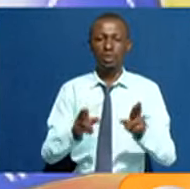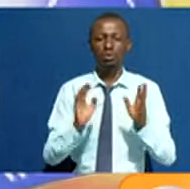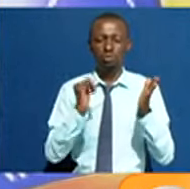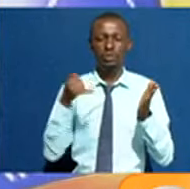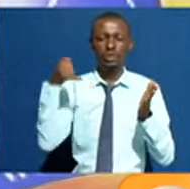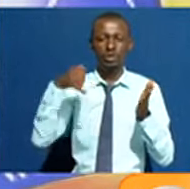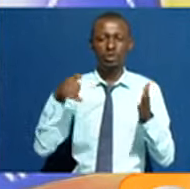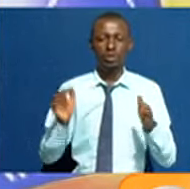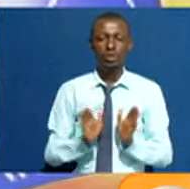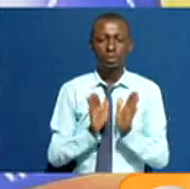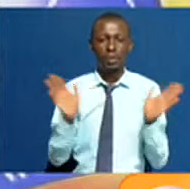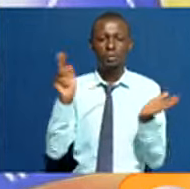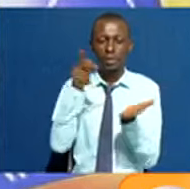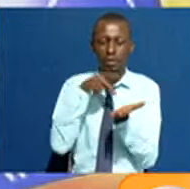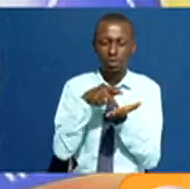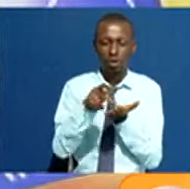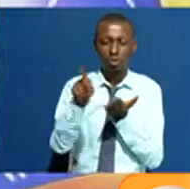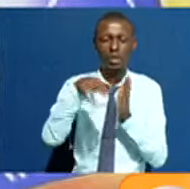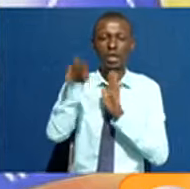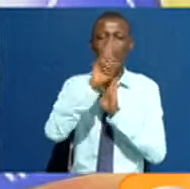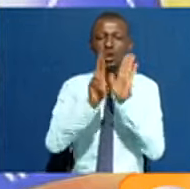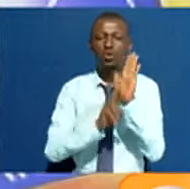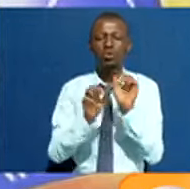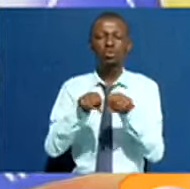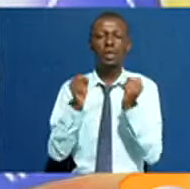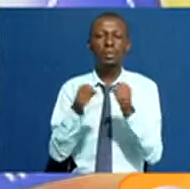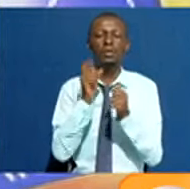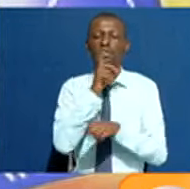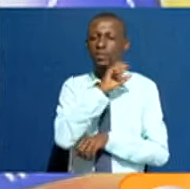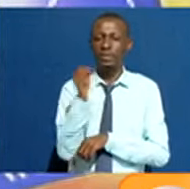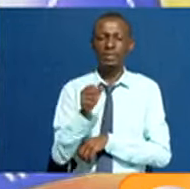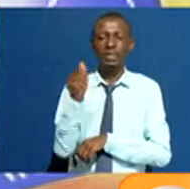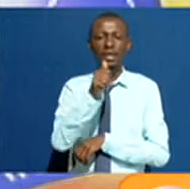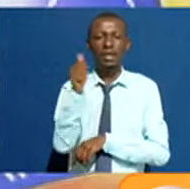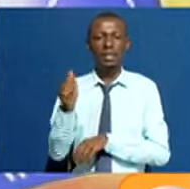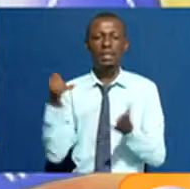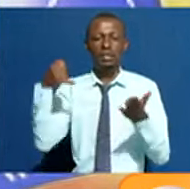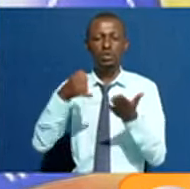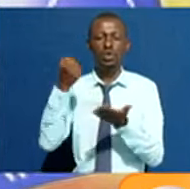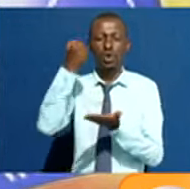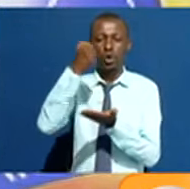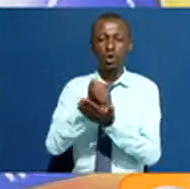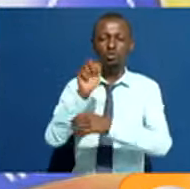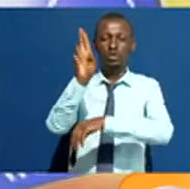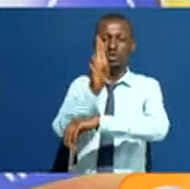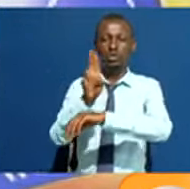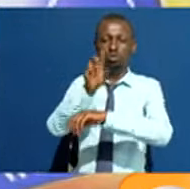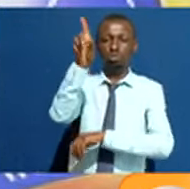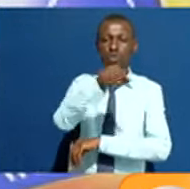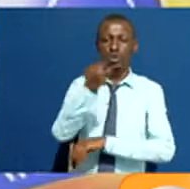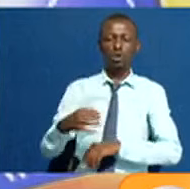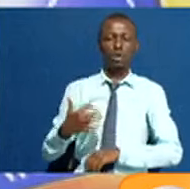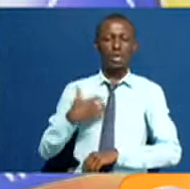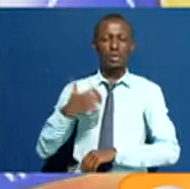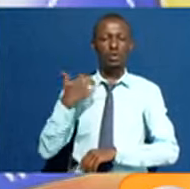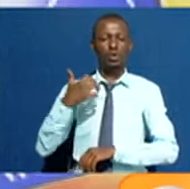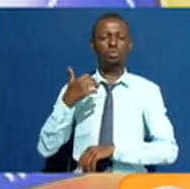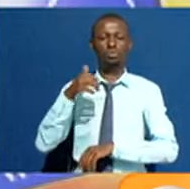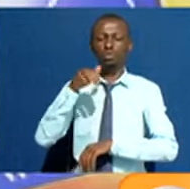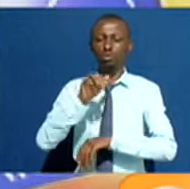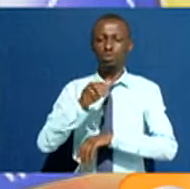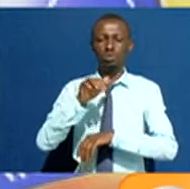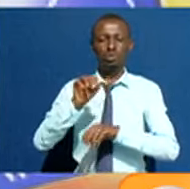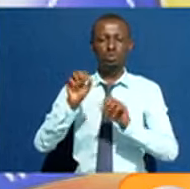to public procurement irregularities. The rest involved abuse of office, unethical conduct,